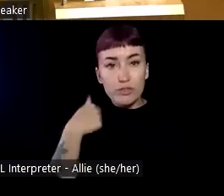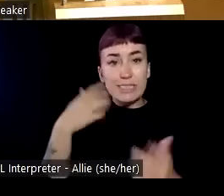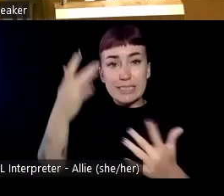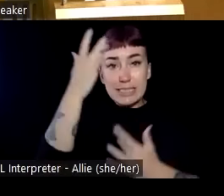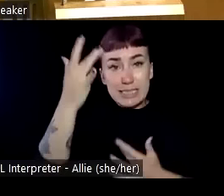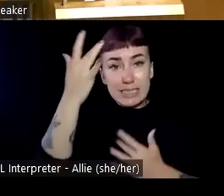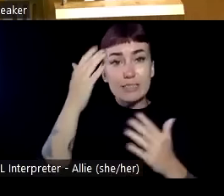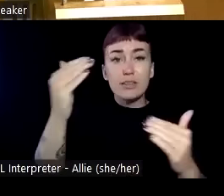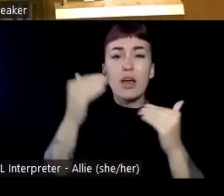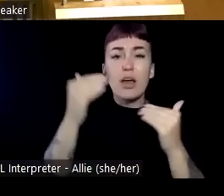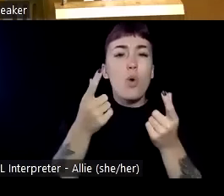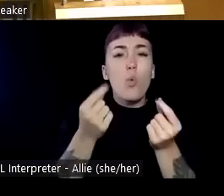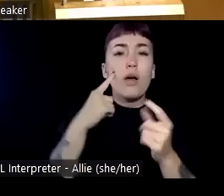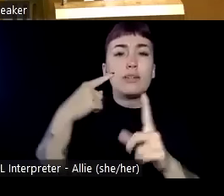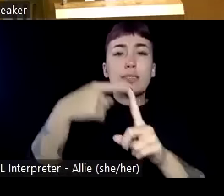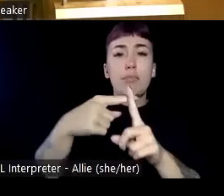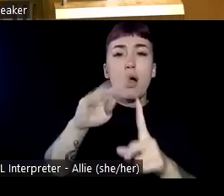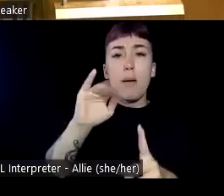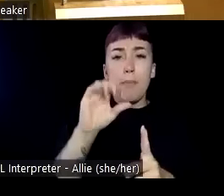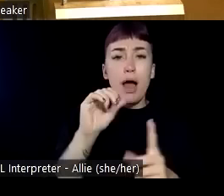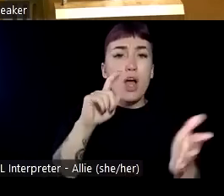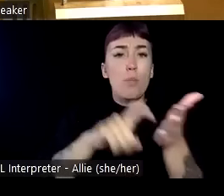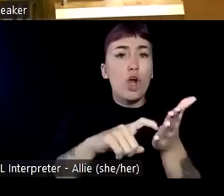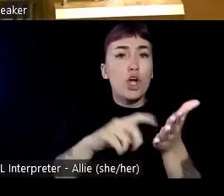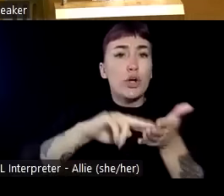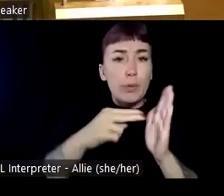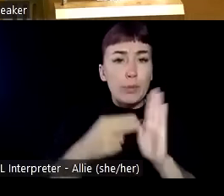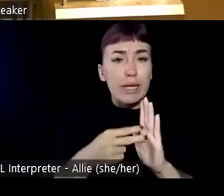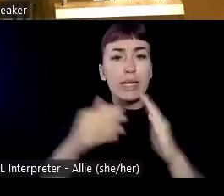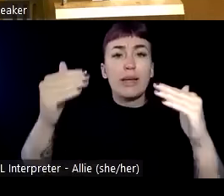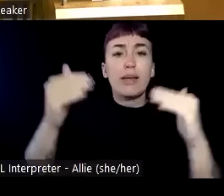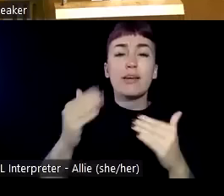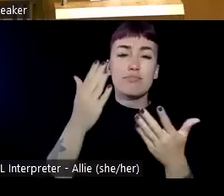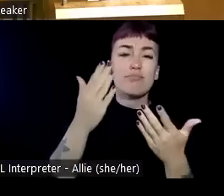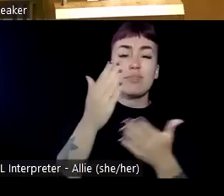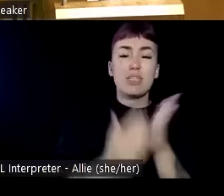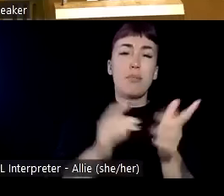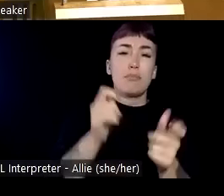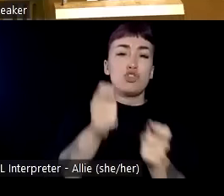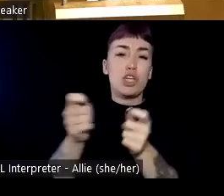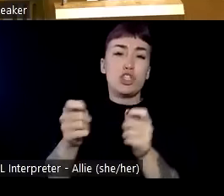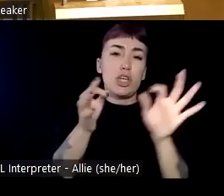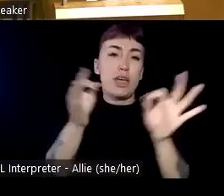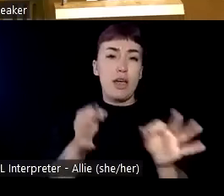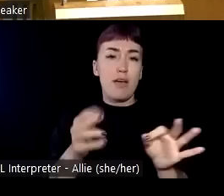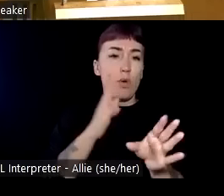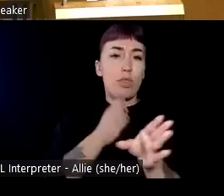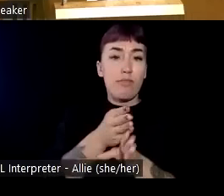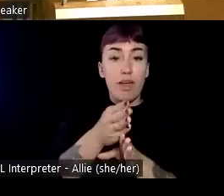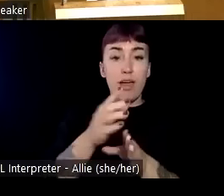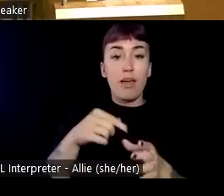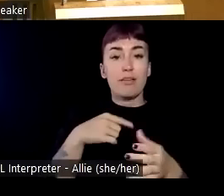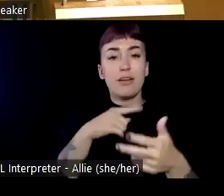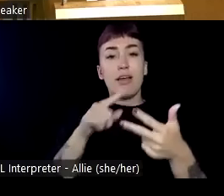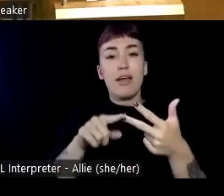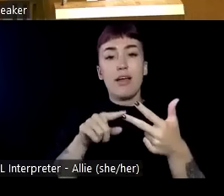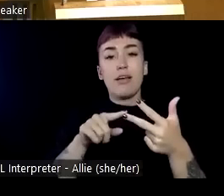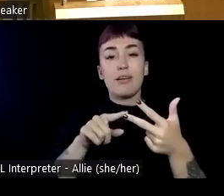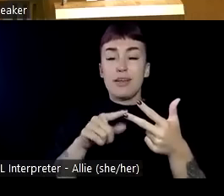What does a positive biomarker mean? And a little bit about some changing definitions in the field. And then lastly, probably